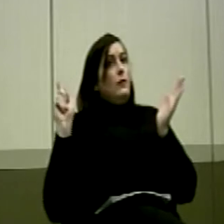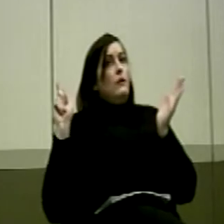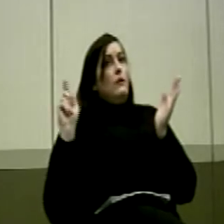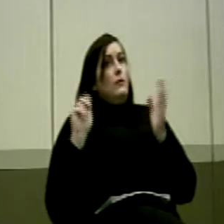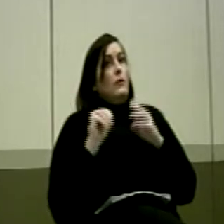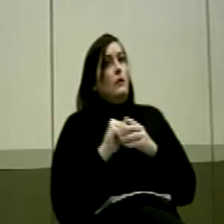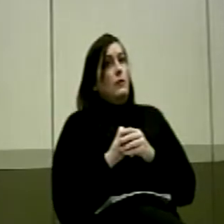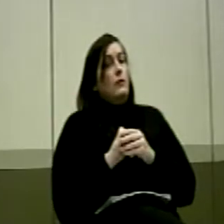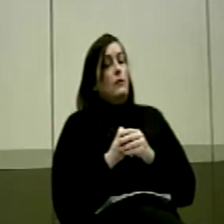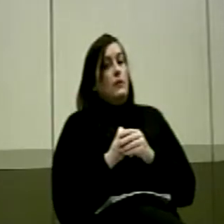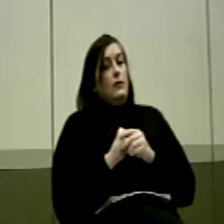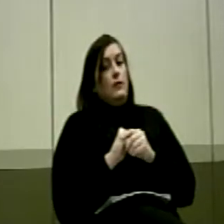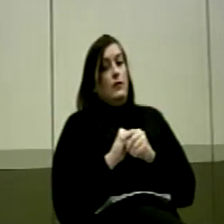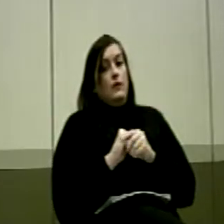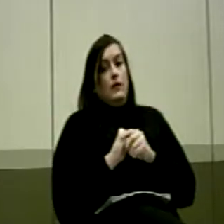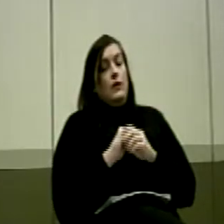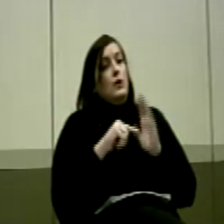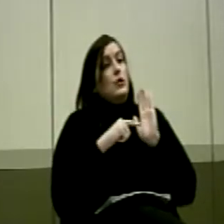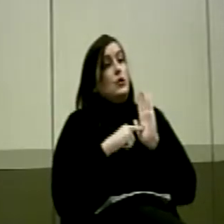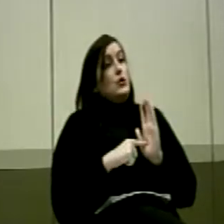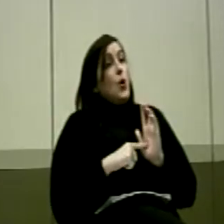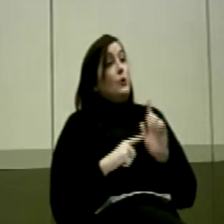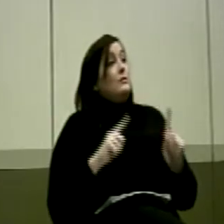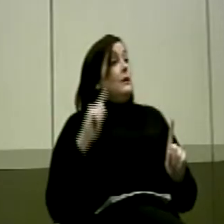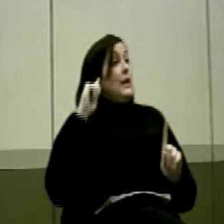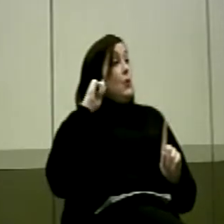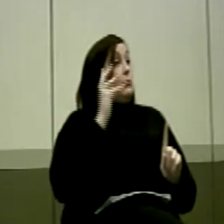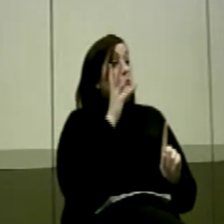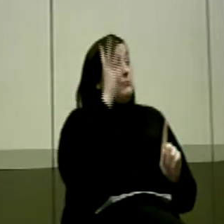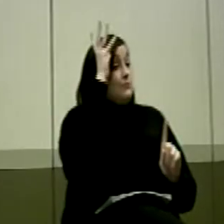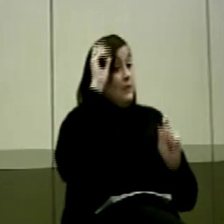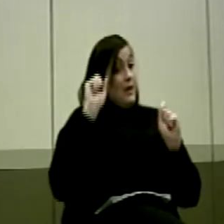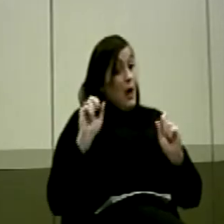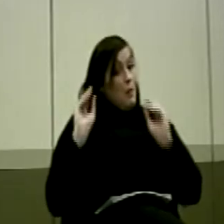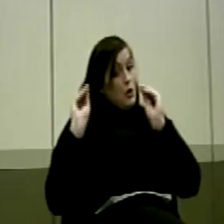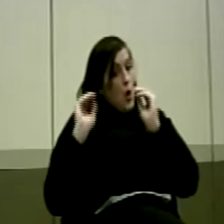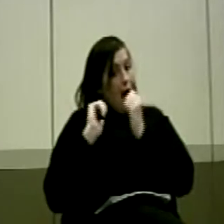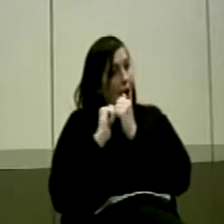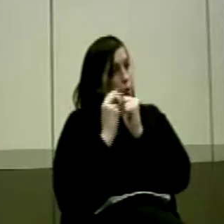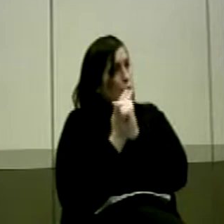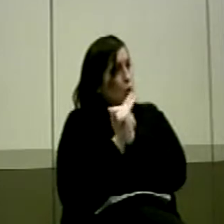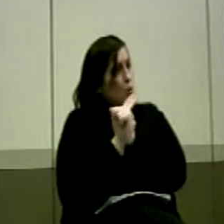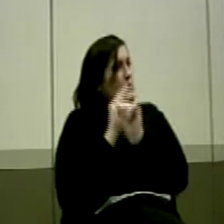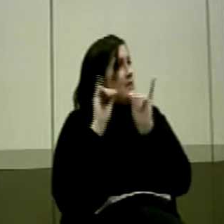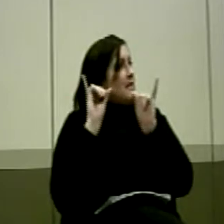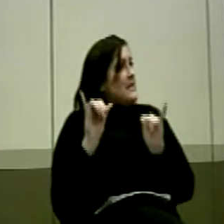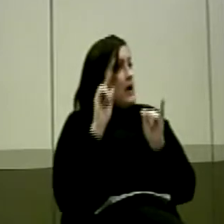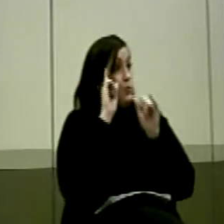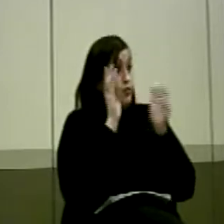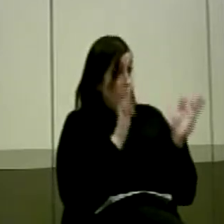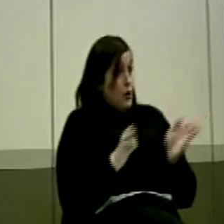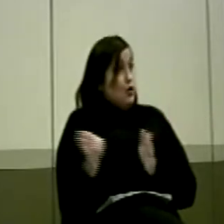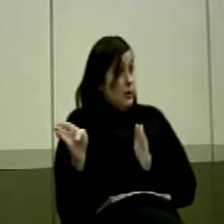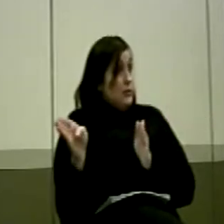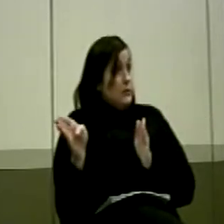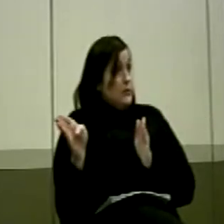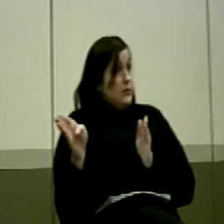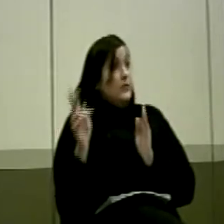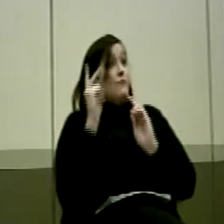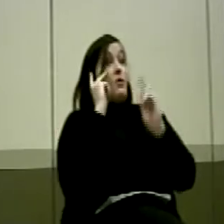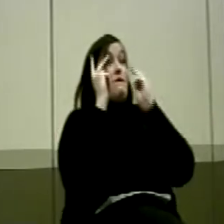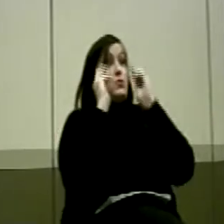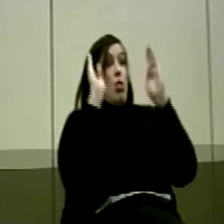parents can be taught to use some of those same visual attention strategies that have been used in the deaf mother, deaf child dyads.